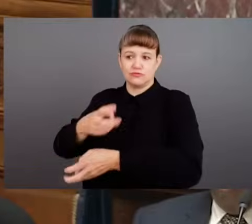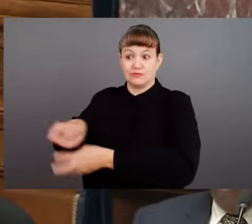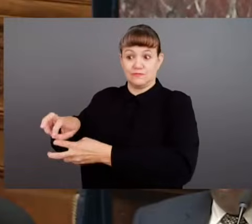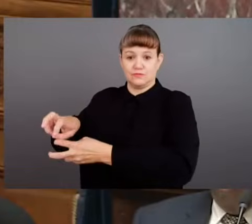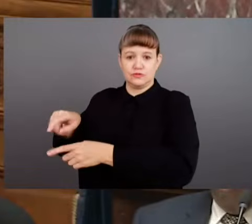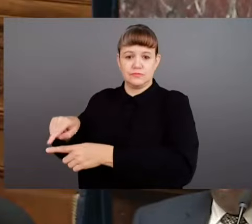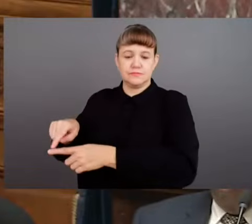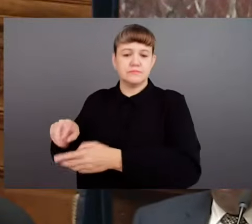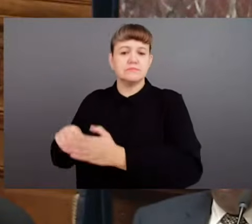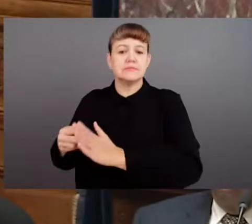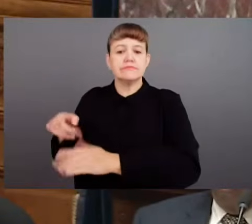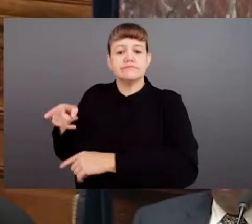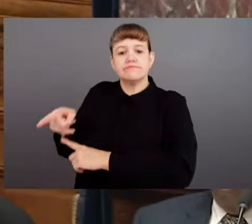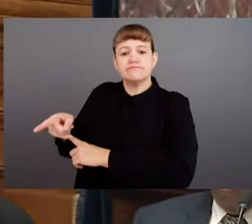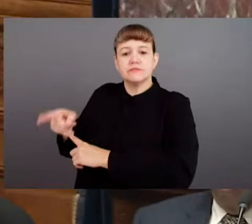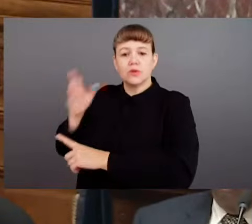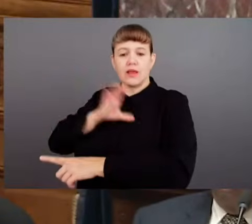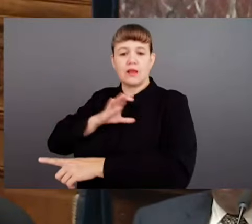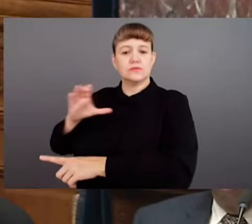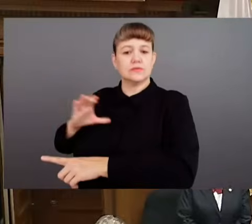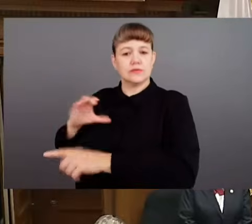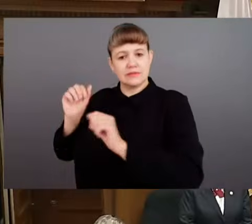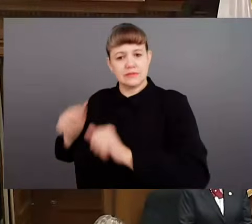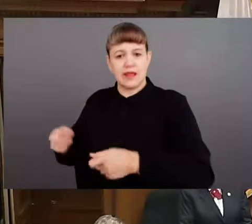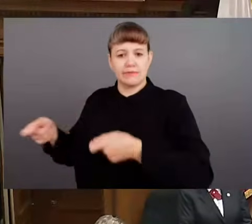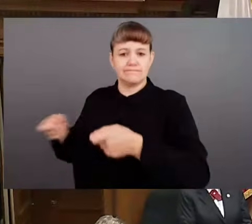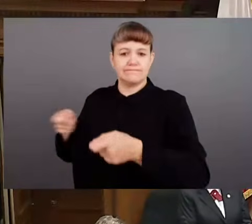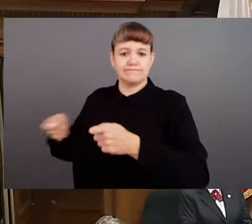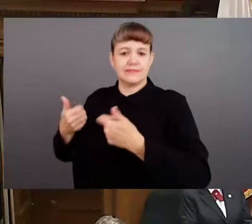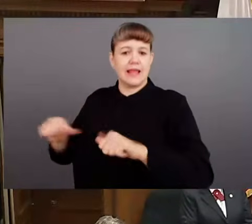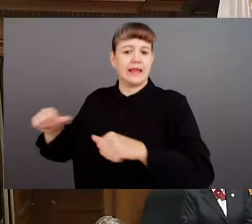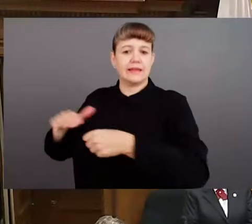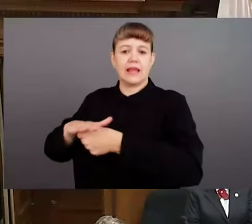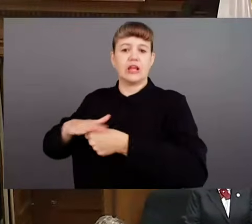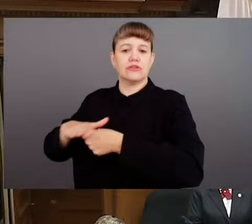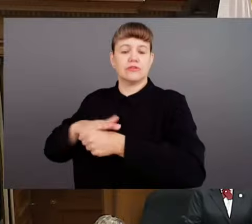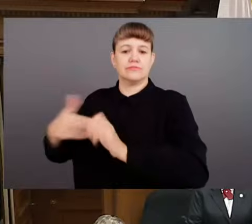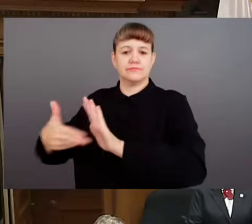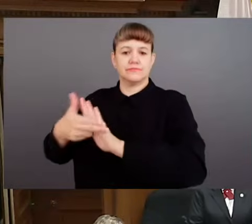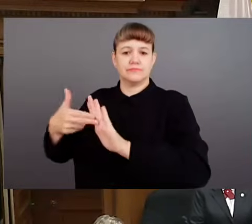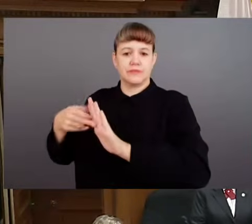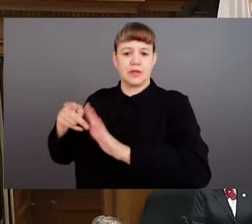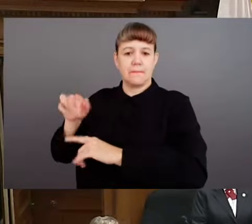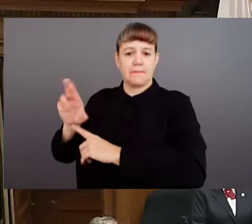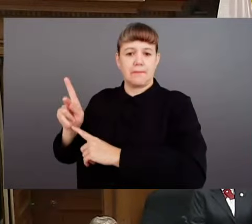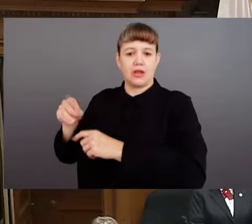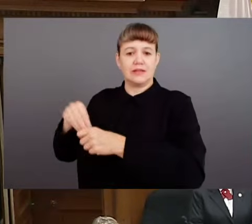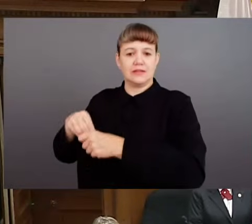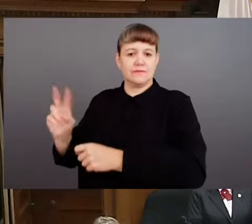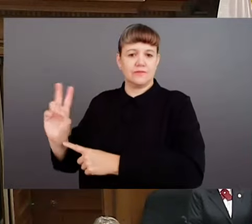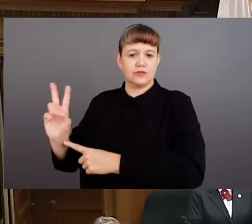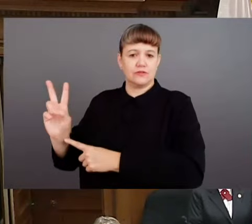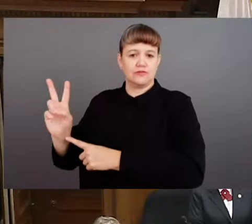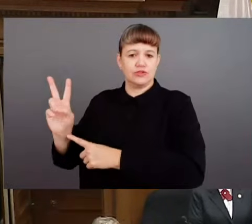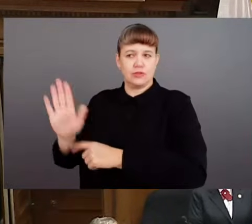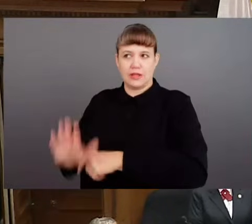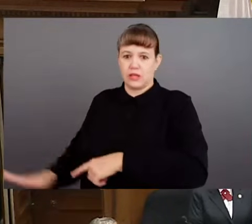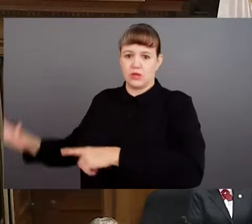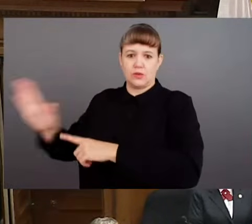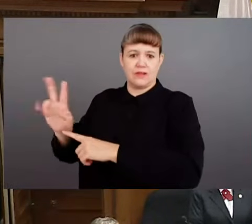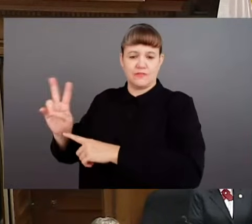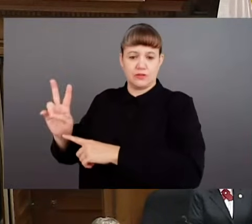designated as parks in the City of Vancouver. Question is first reading of the bill. All those in favor say aye. Aye.